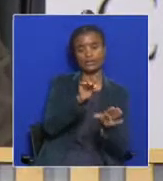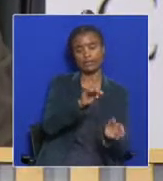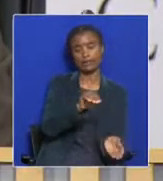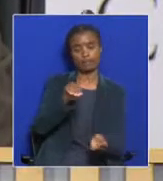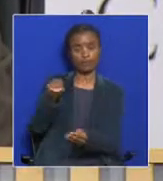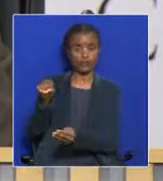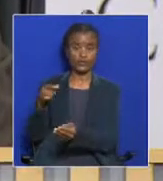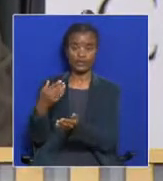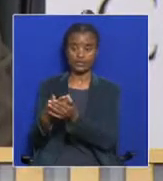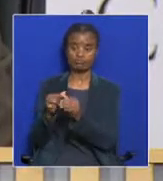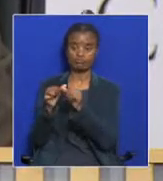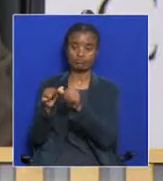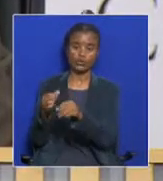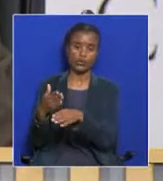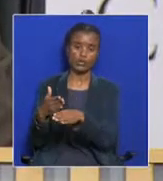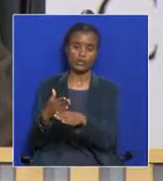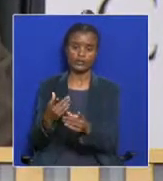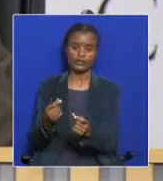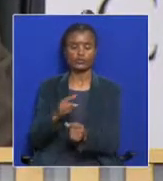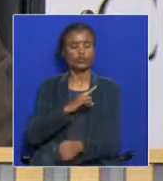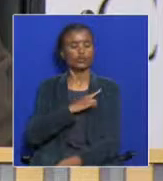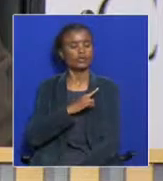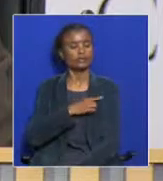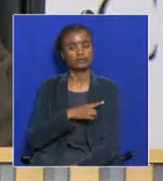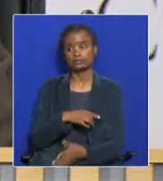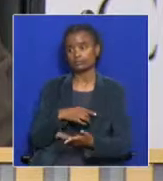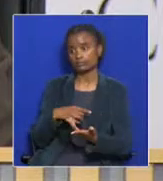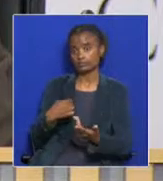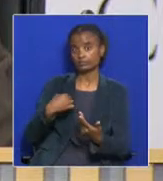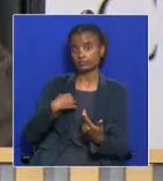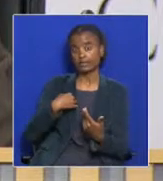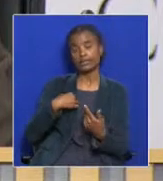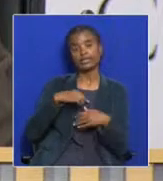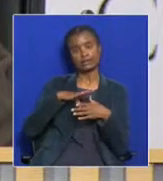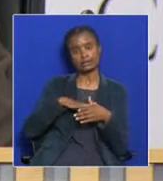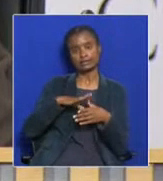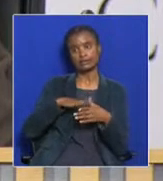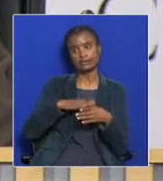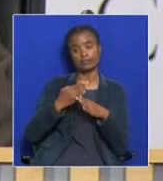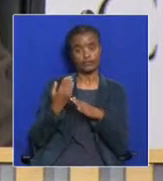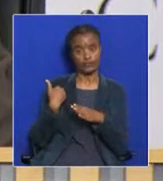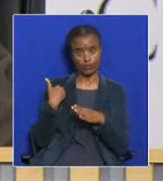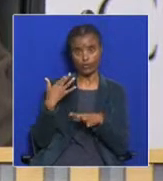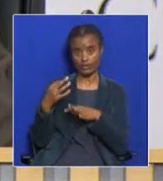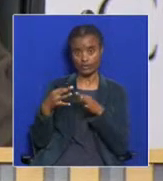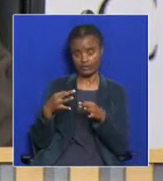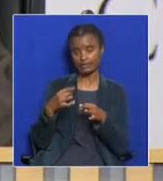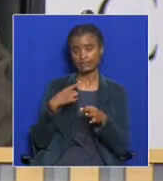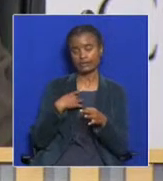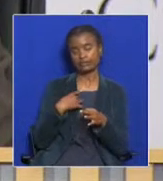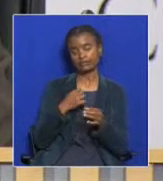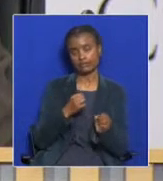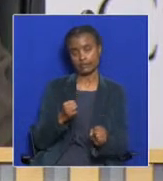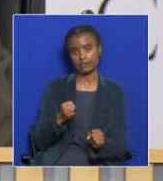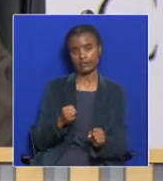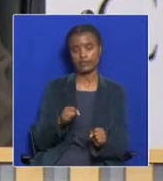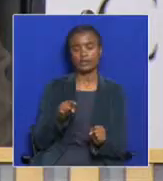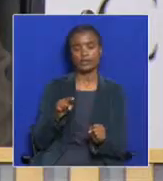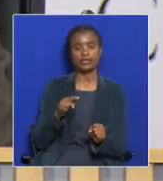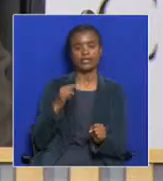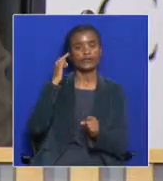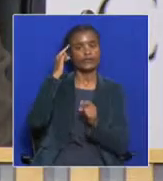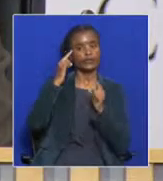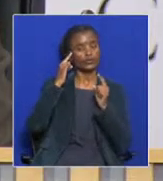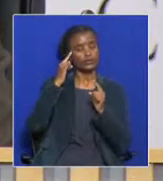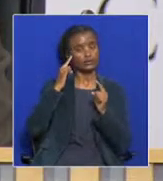Commissioner, I'll maintain by those reasons that I did mention before. All of those thoughts that were running through my mind in terms of the safety of